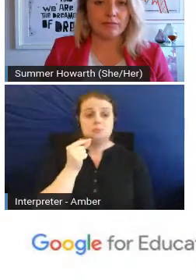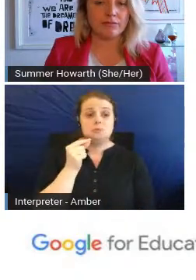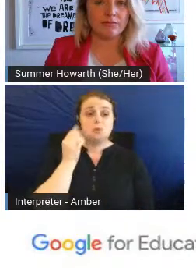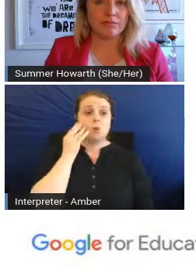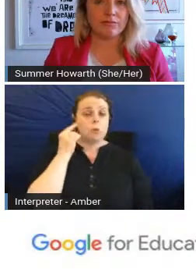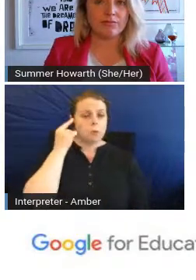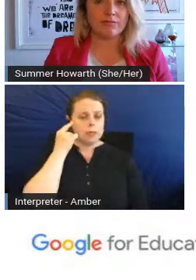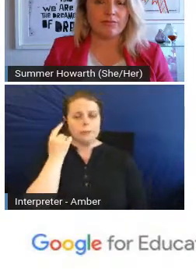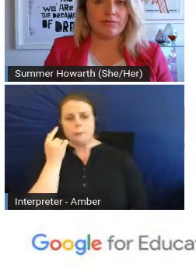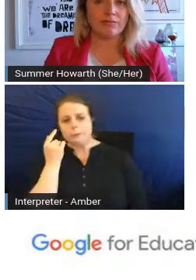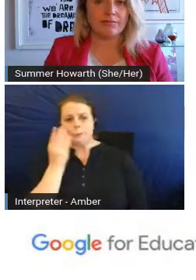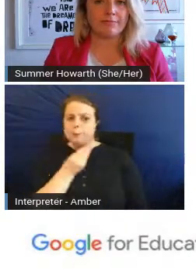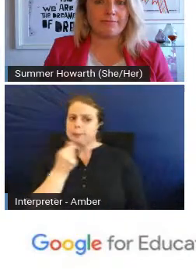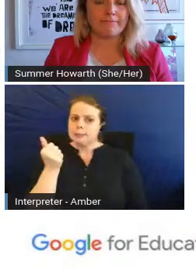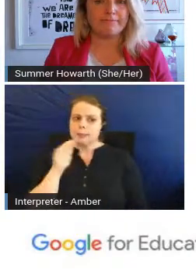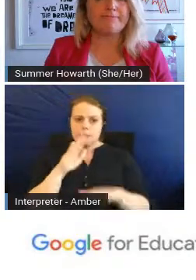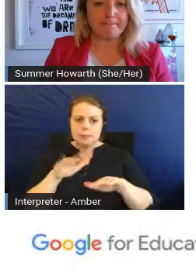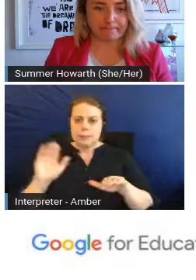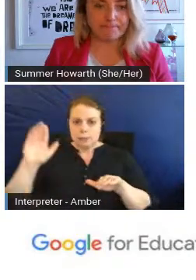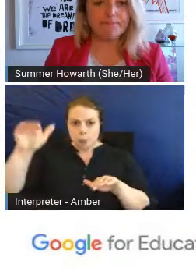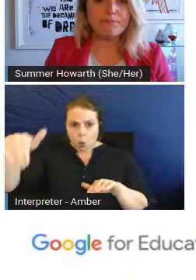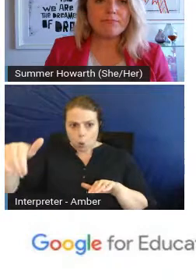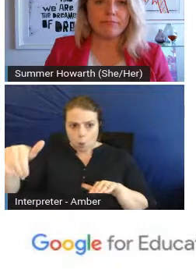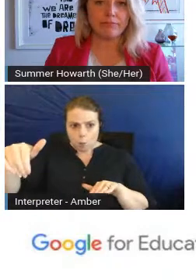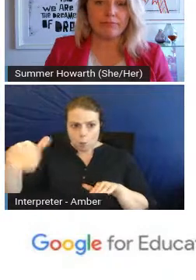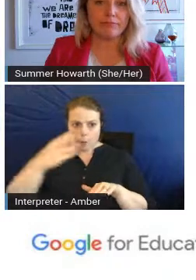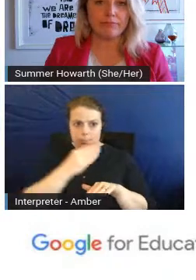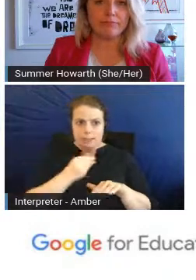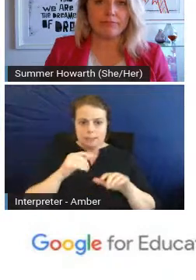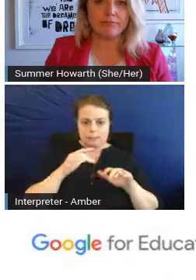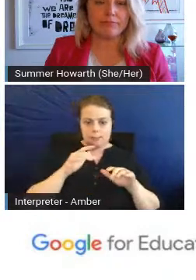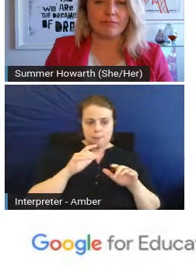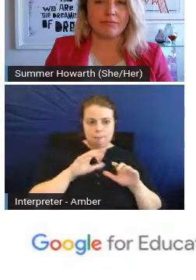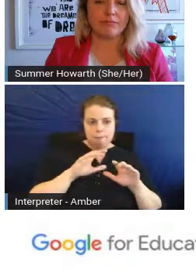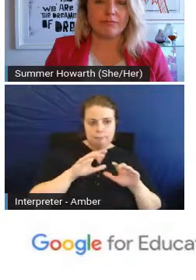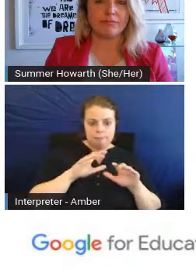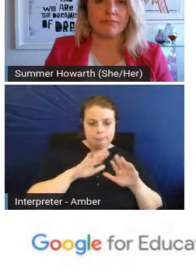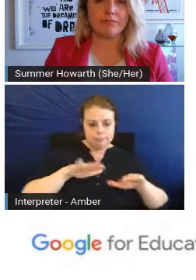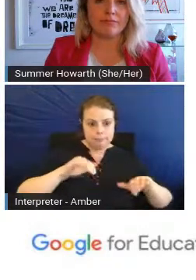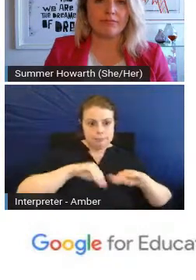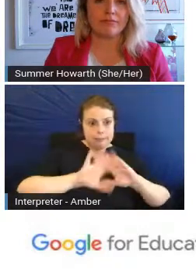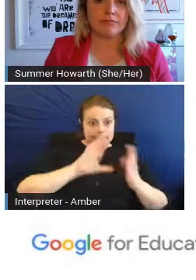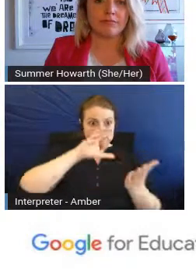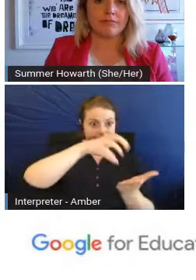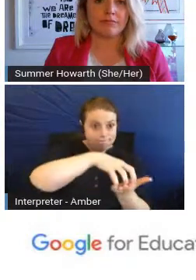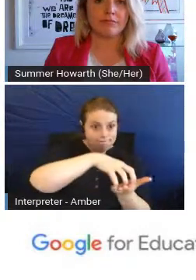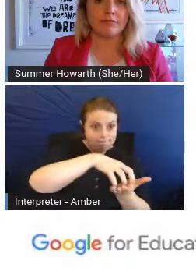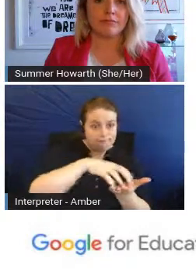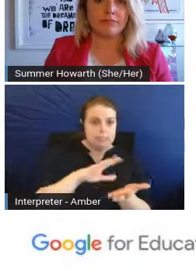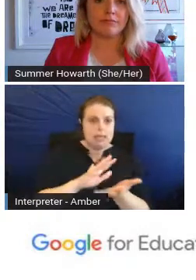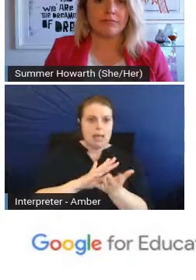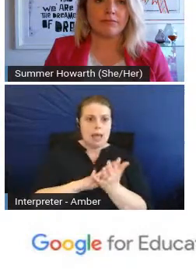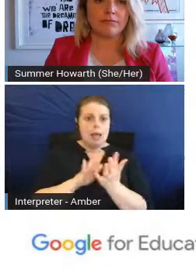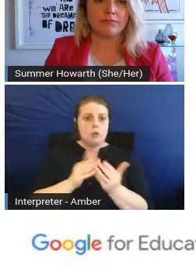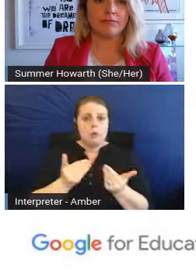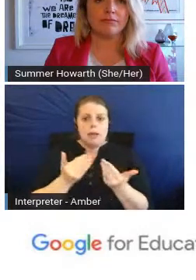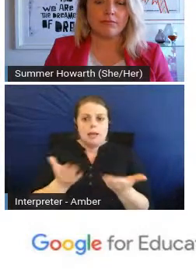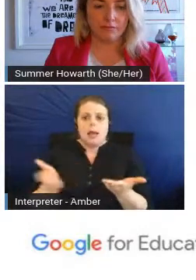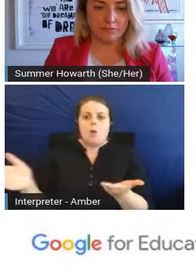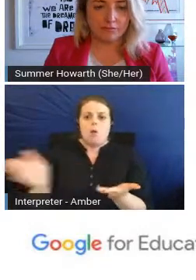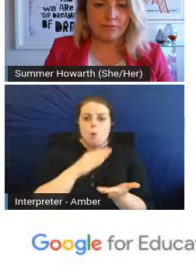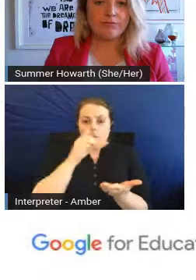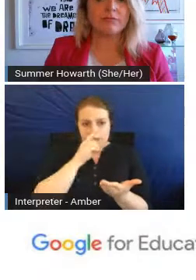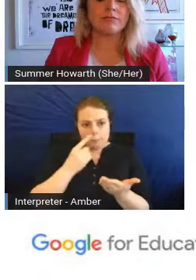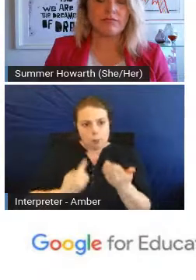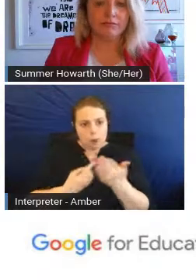some kids who are going to be at home and some kids who are going to be live, how do we offer a spot for everyone to get in and